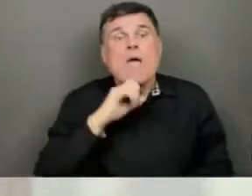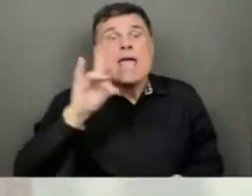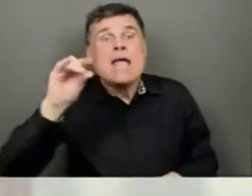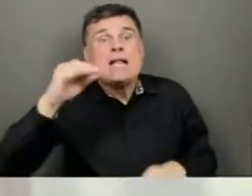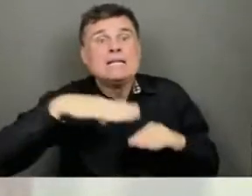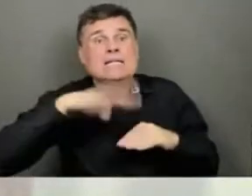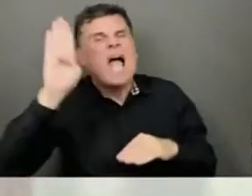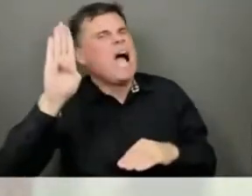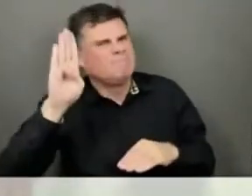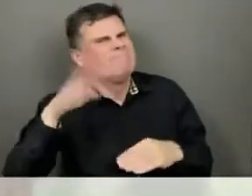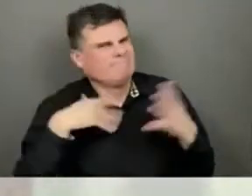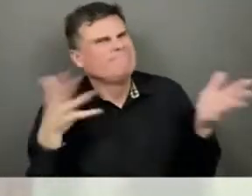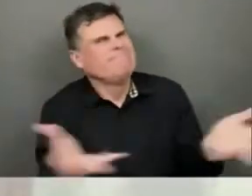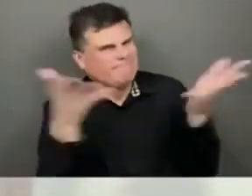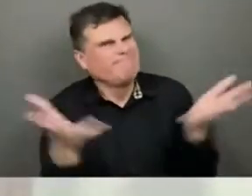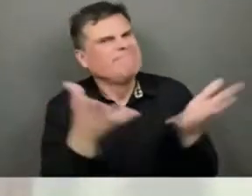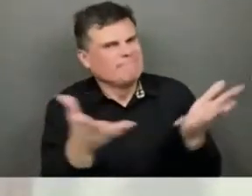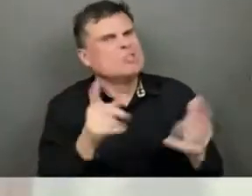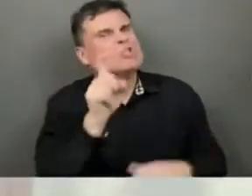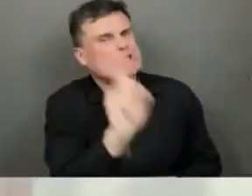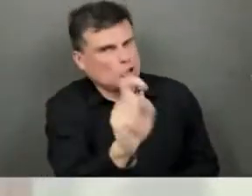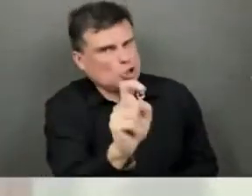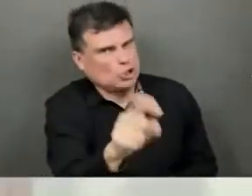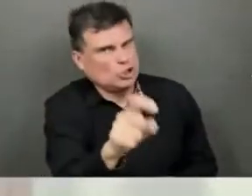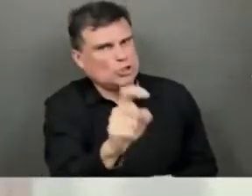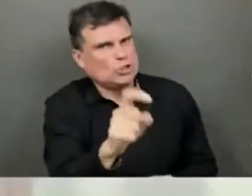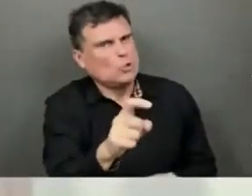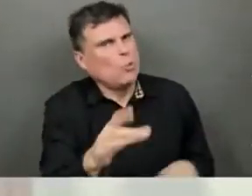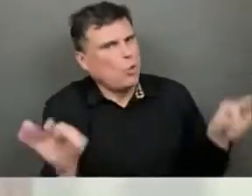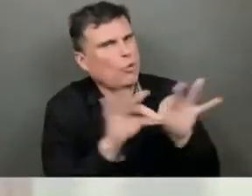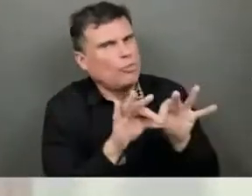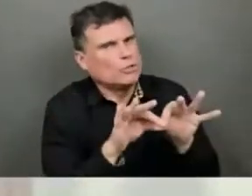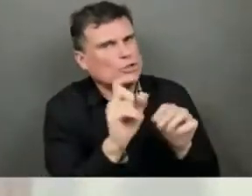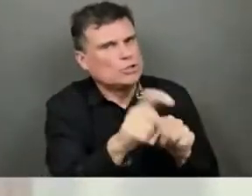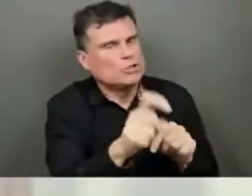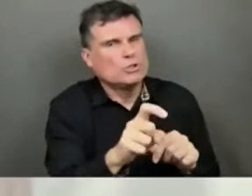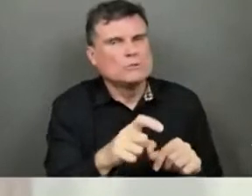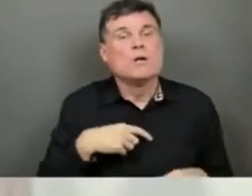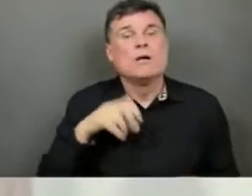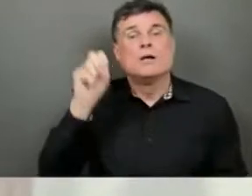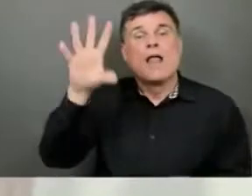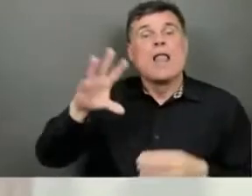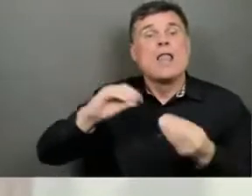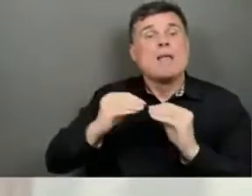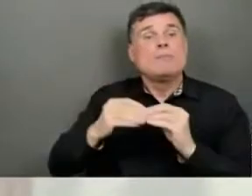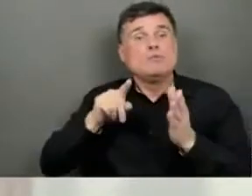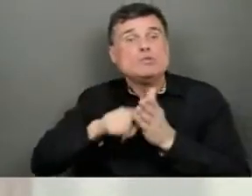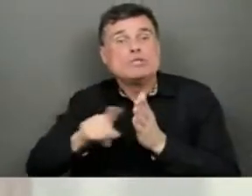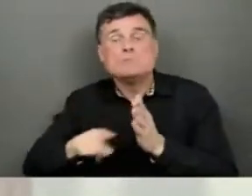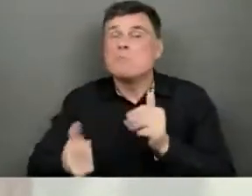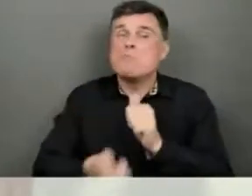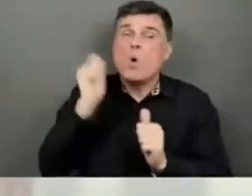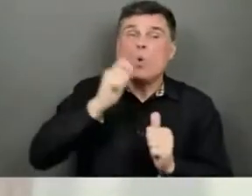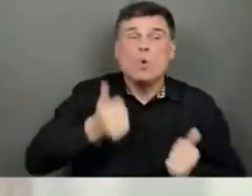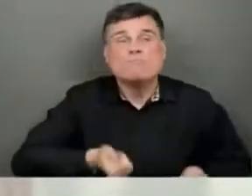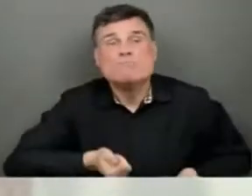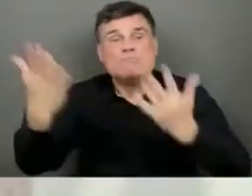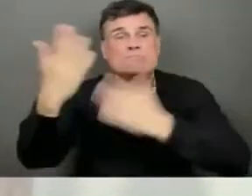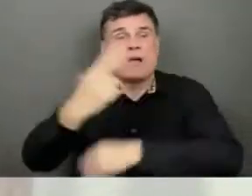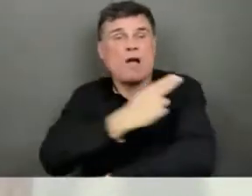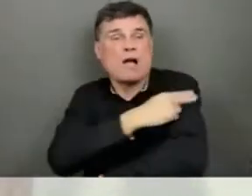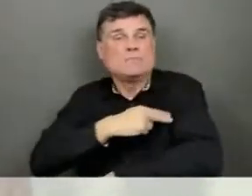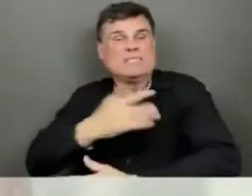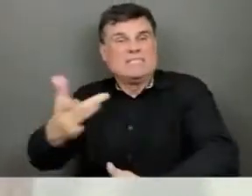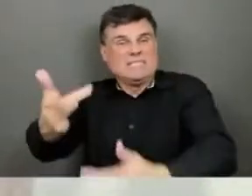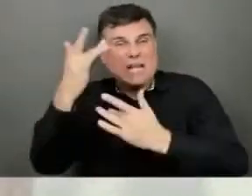BC CDC website and you see that people who are hospitalized and more severely affected by this virus continue to be our elders